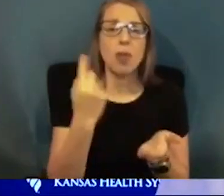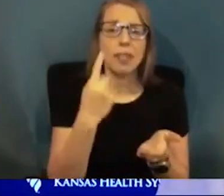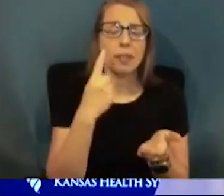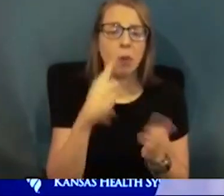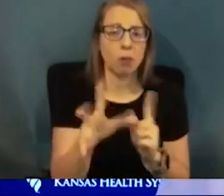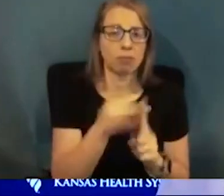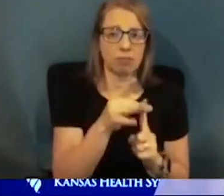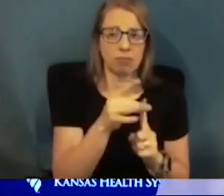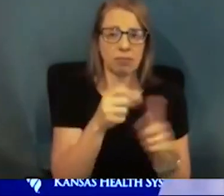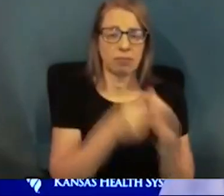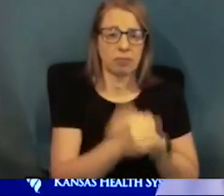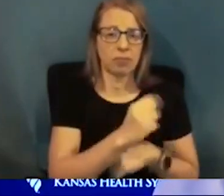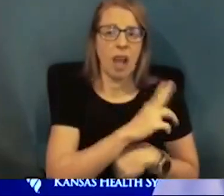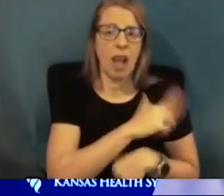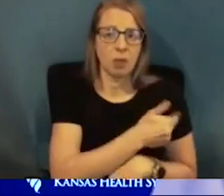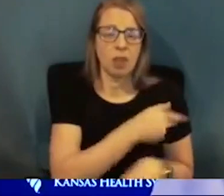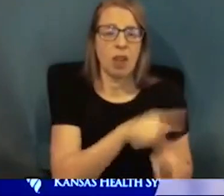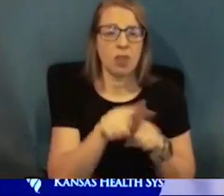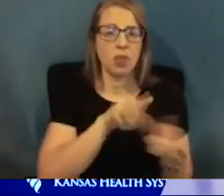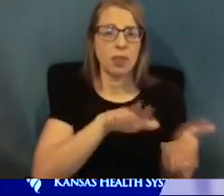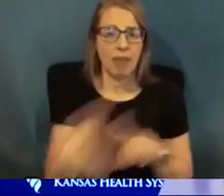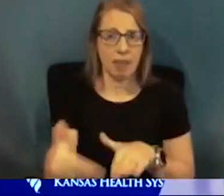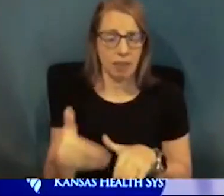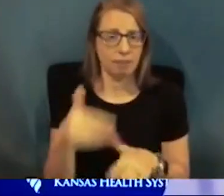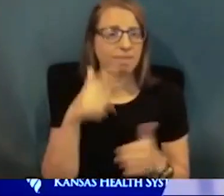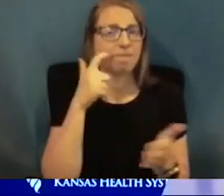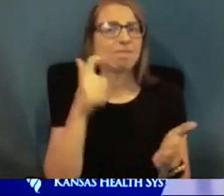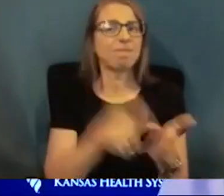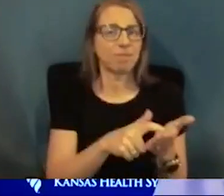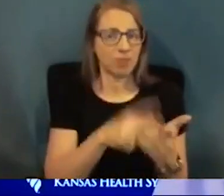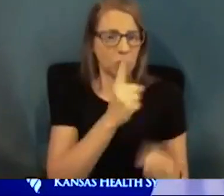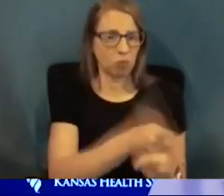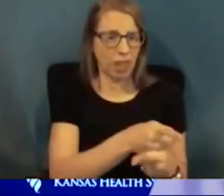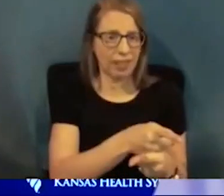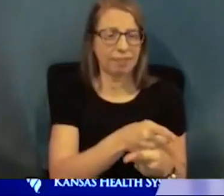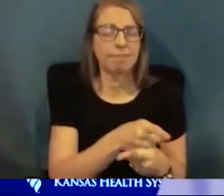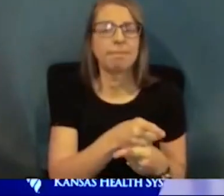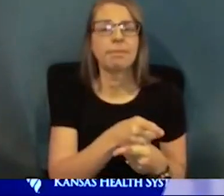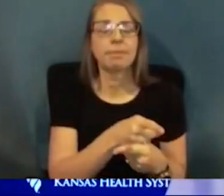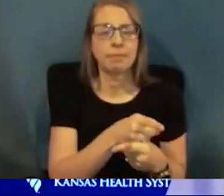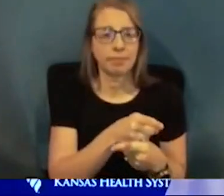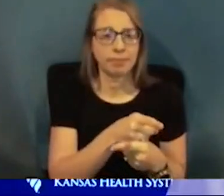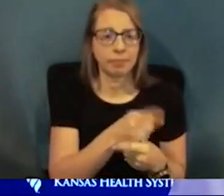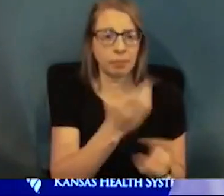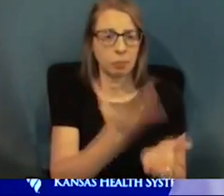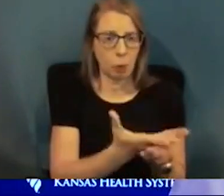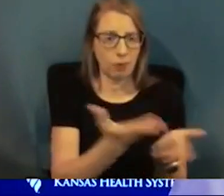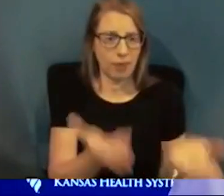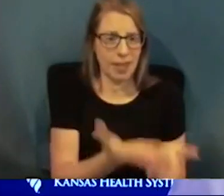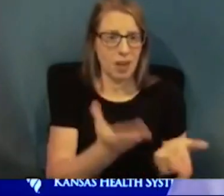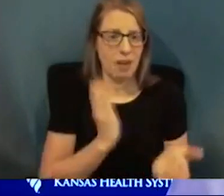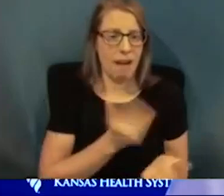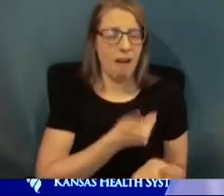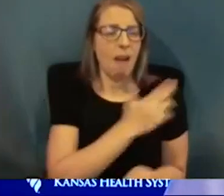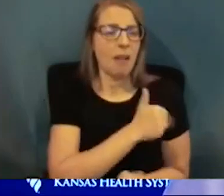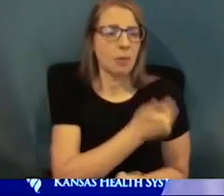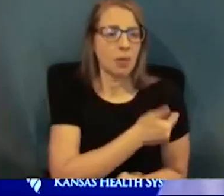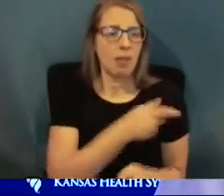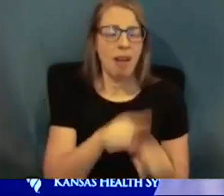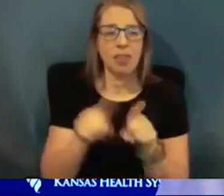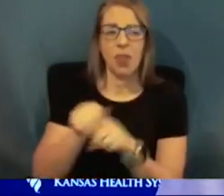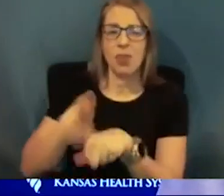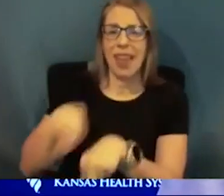death. And we have seen that, and that has played out here at our health system, but also we've seen the data and the numbers nationally as